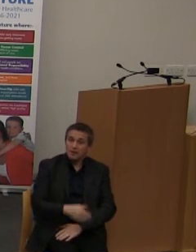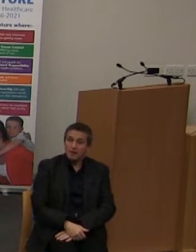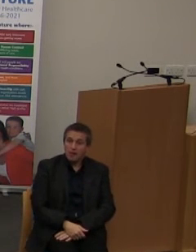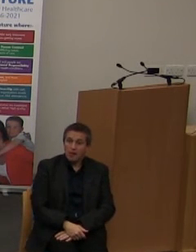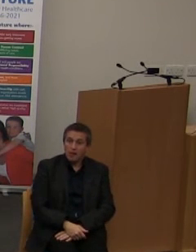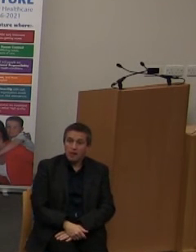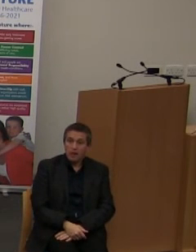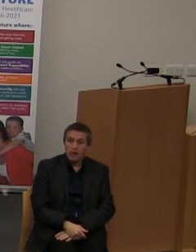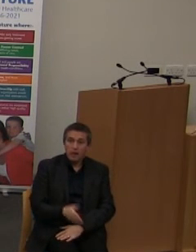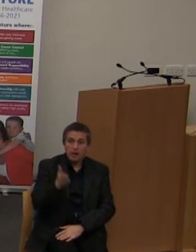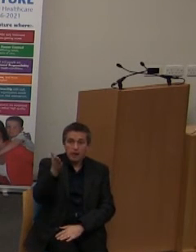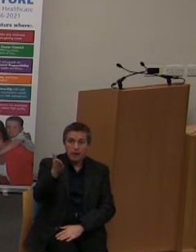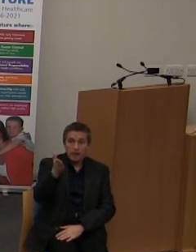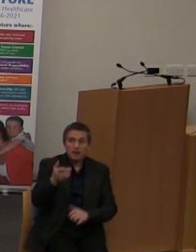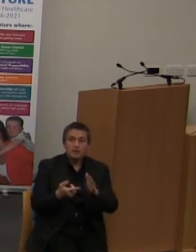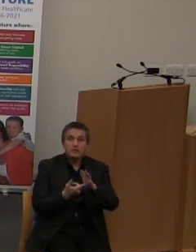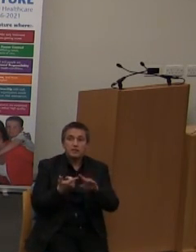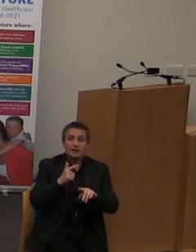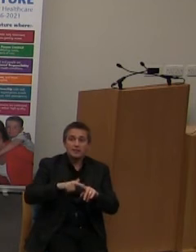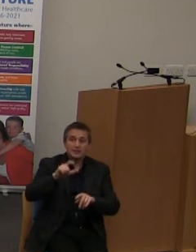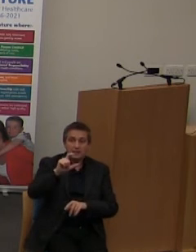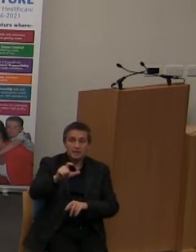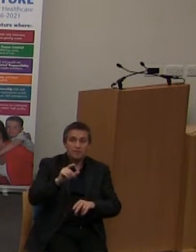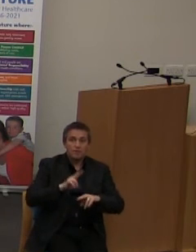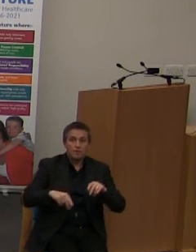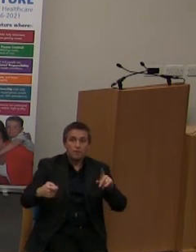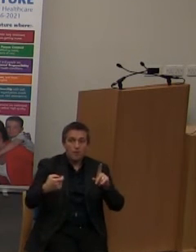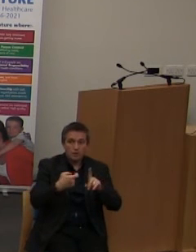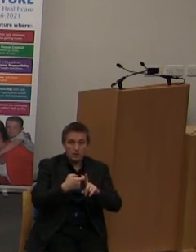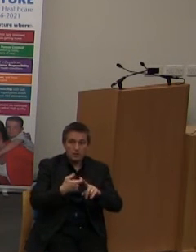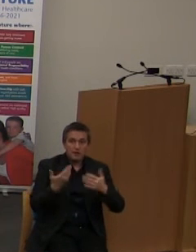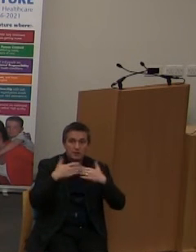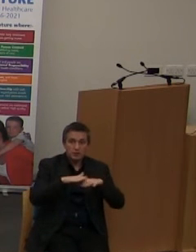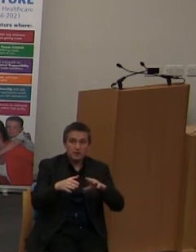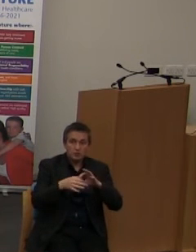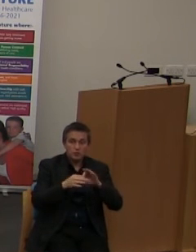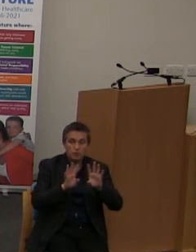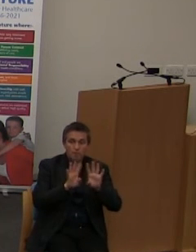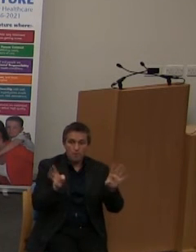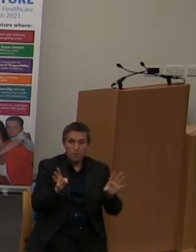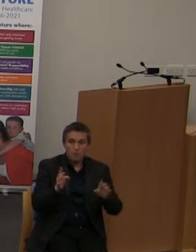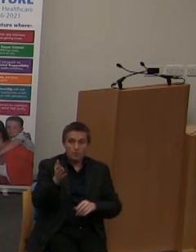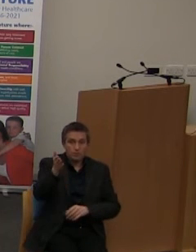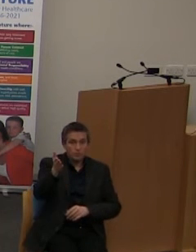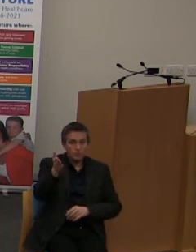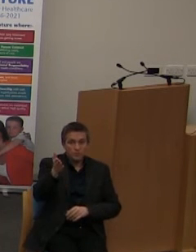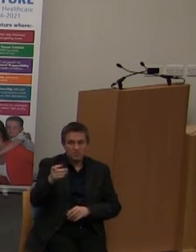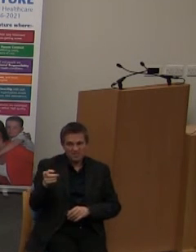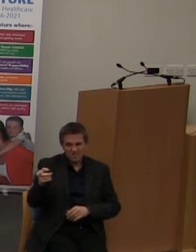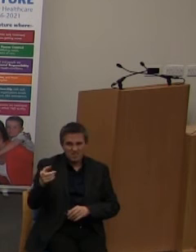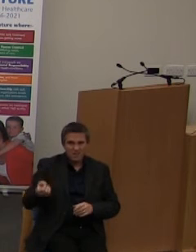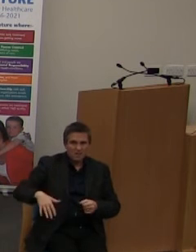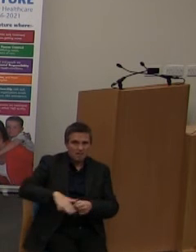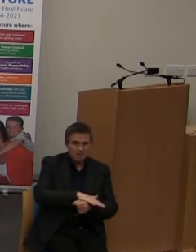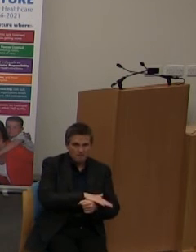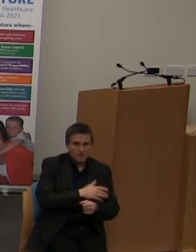Thank you. I'm Patricia Cassidy, the Chief Officer for the Falkirk Integration Joint Board. Really, Shona's covered most of the work